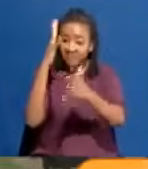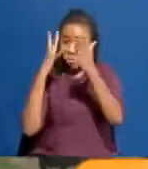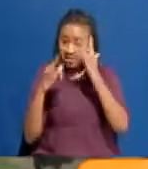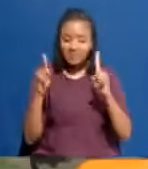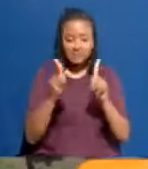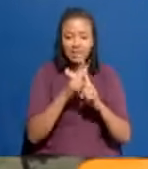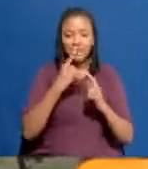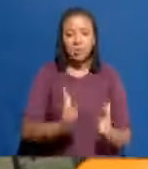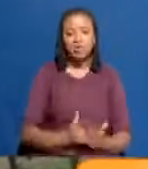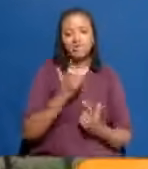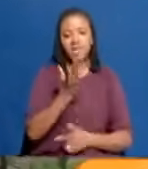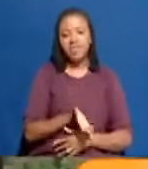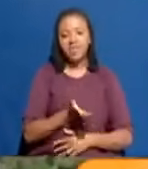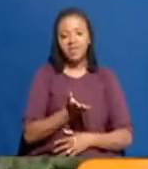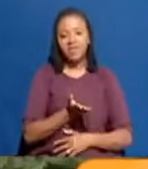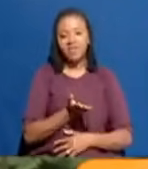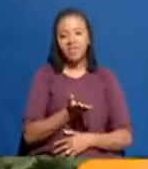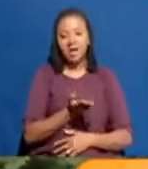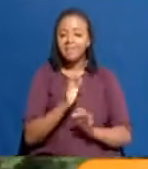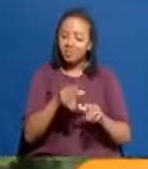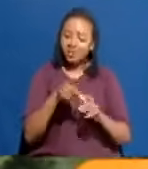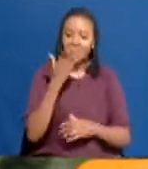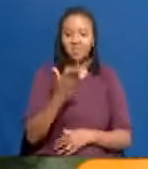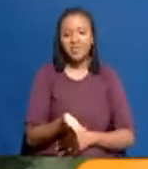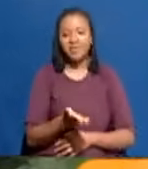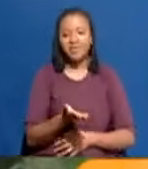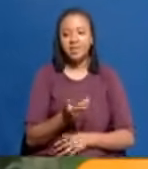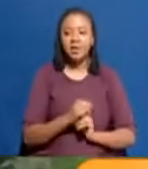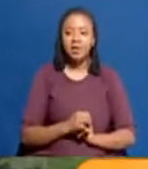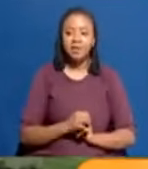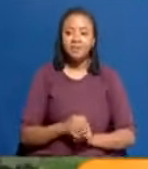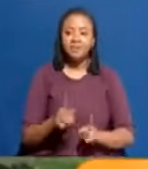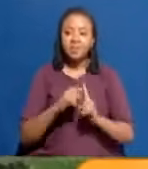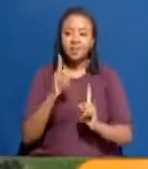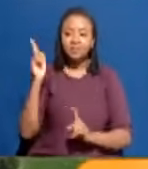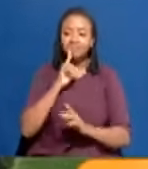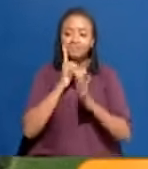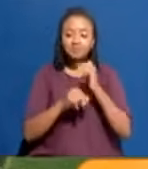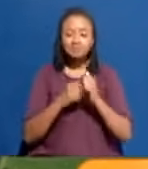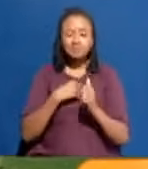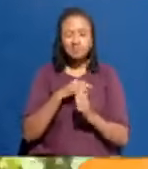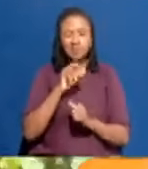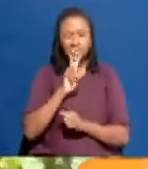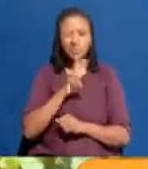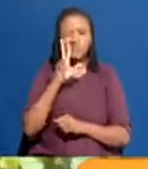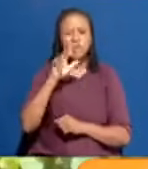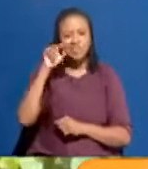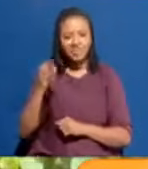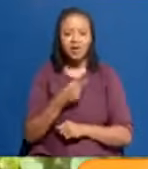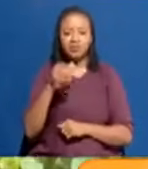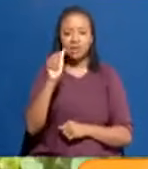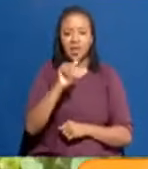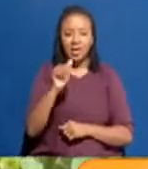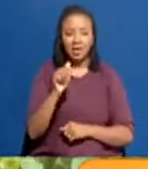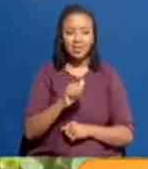msituni. Rift Valley Regional Commissioner Abdi Hassan had indicated that nearly 23,000 acres of the Masai Mau